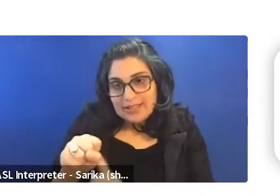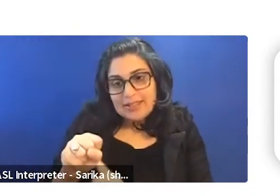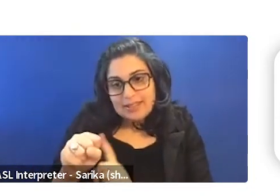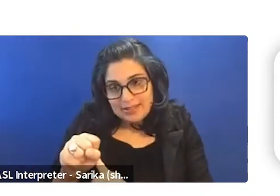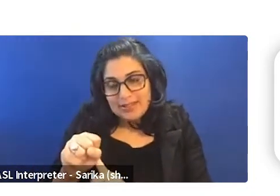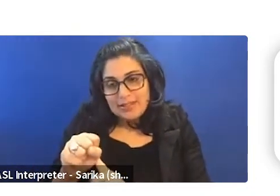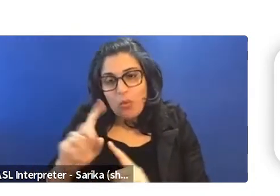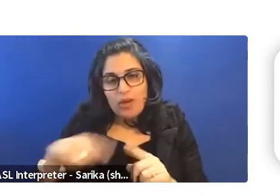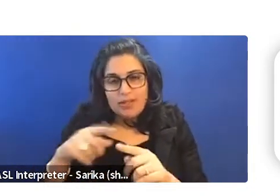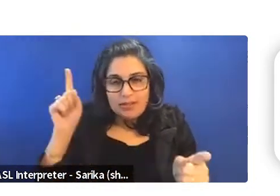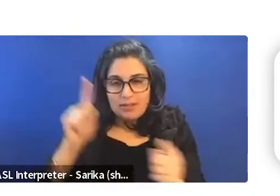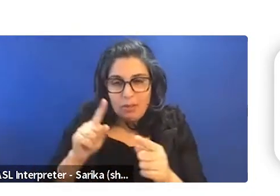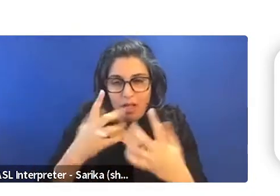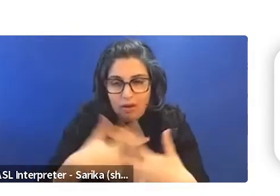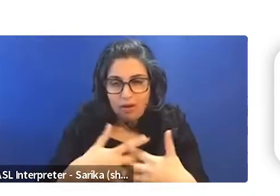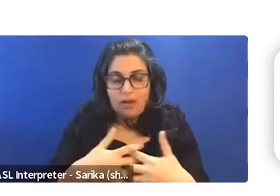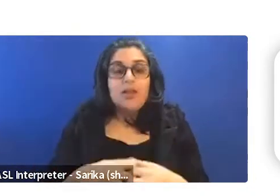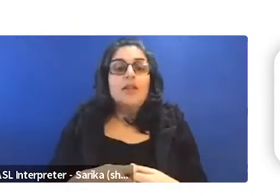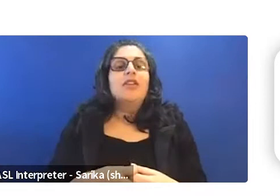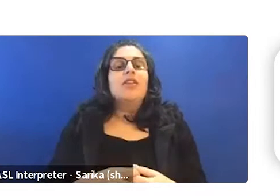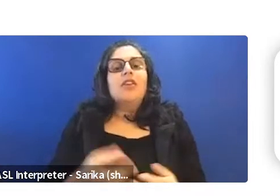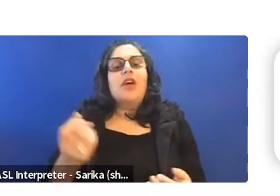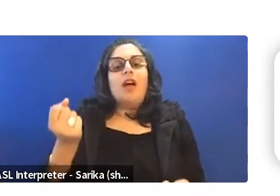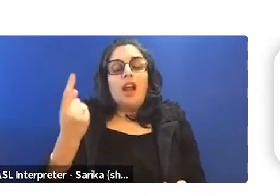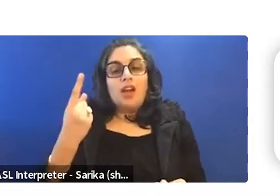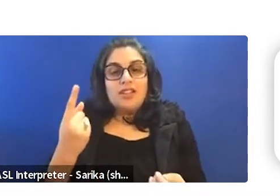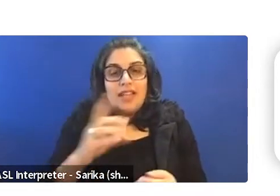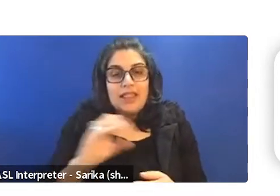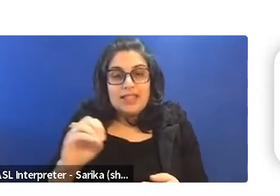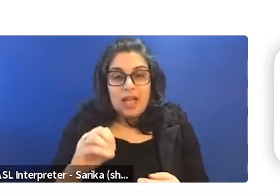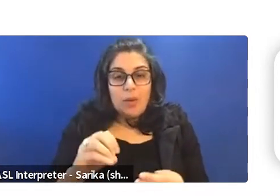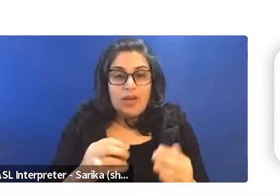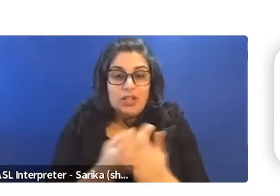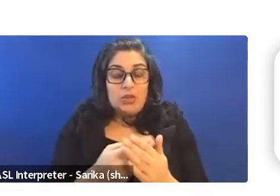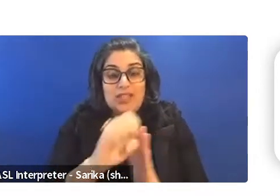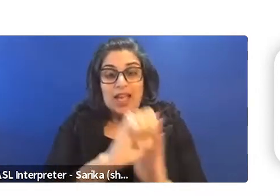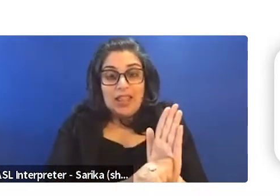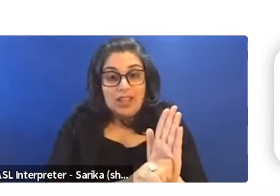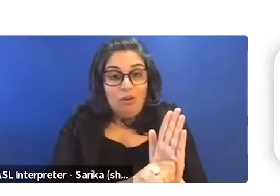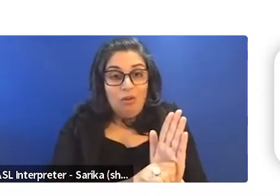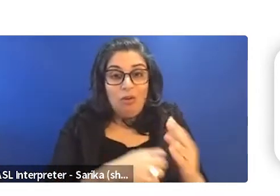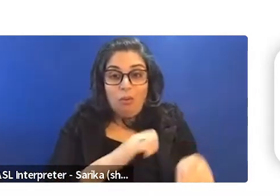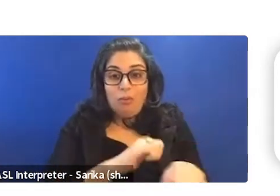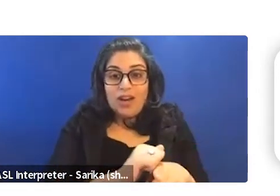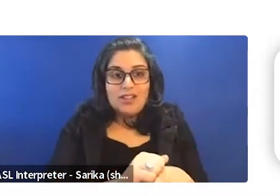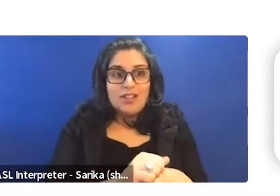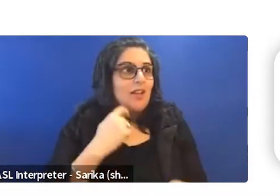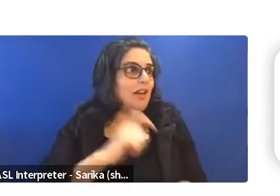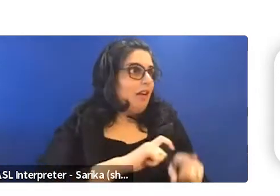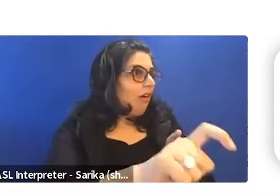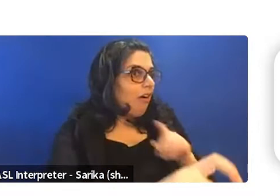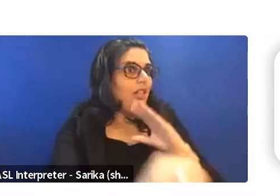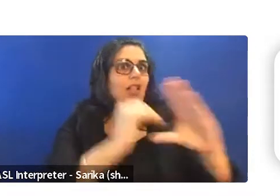to get some information about these companies that are using more alternative and ethical practices, I called them, I sent emails, I looked